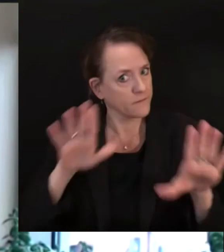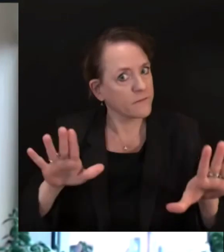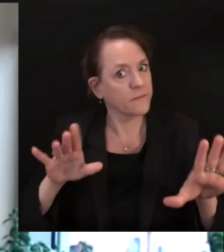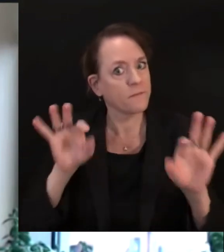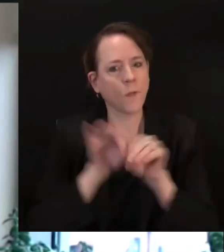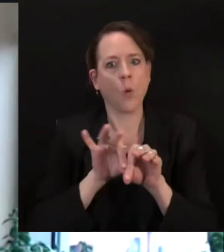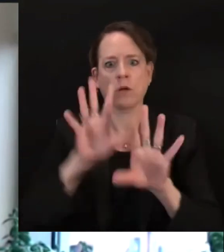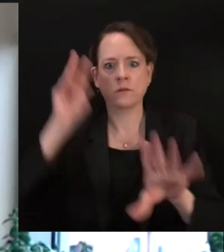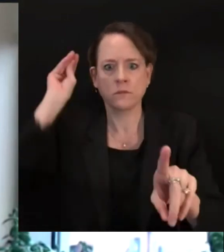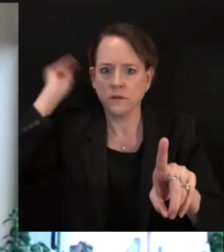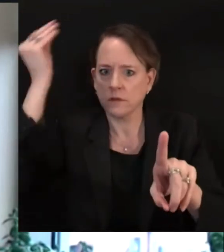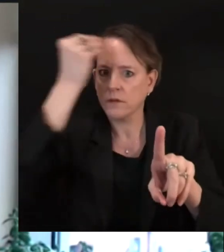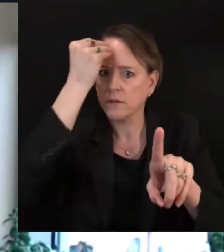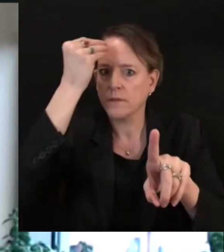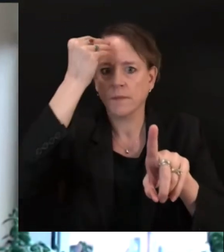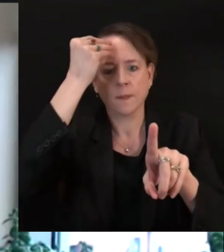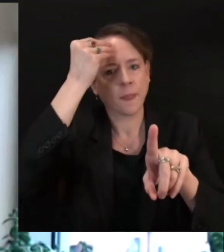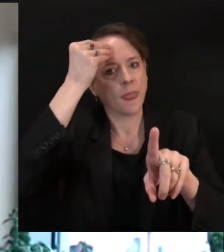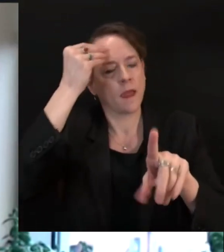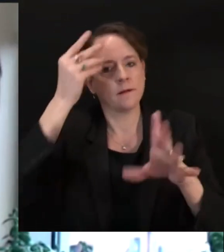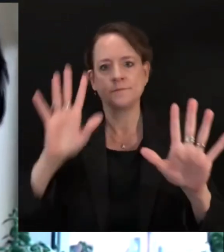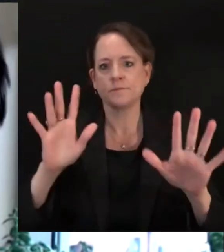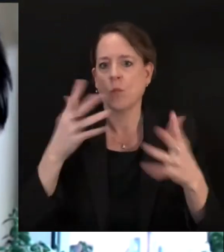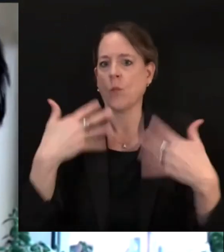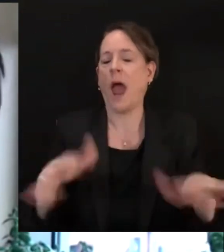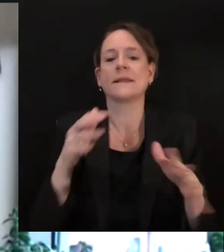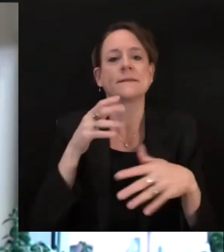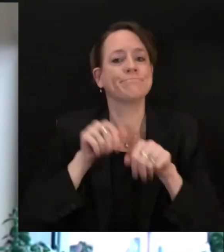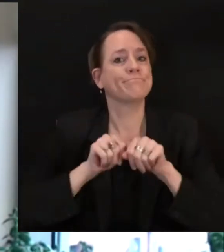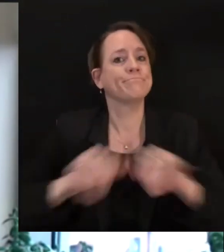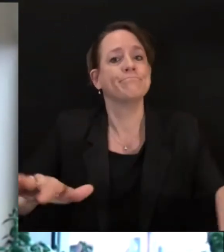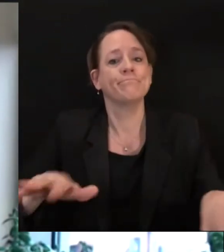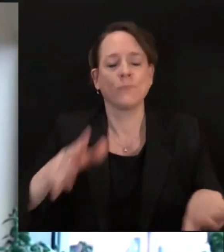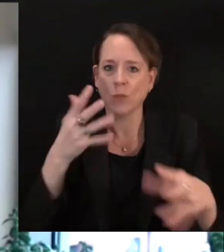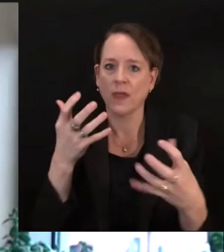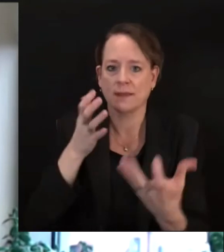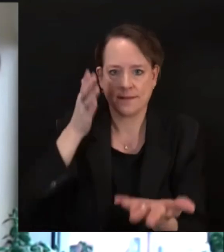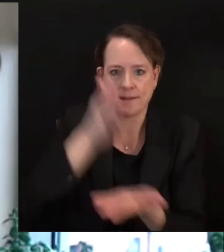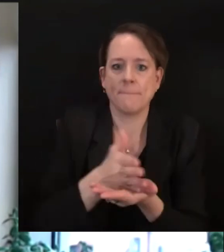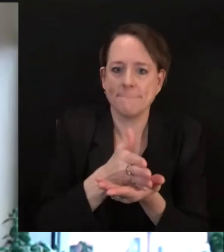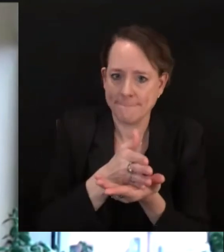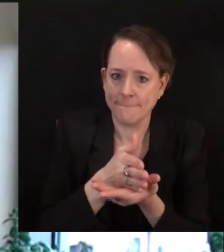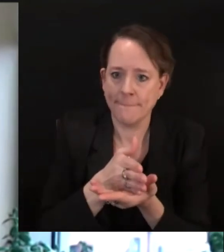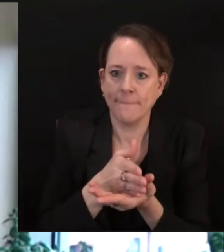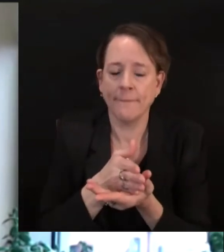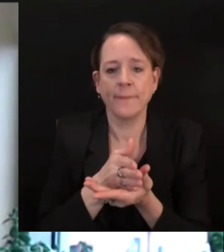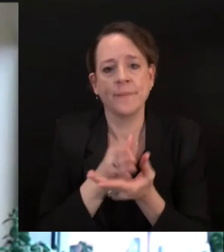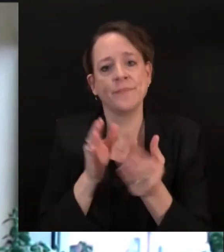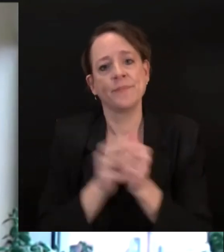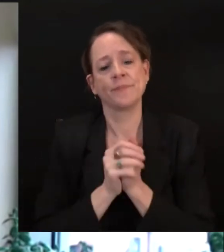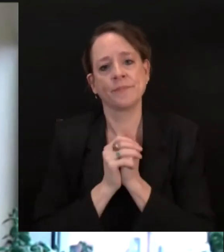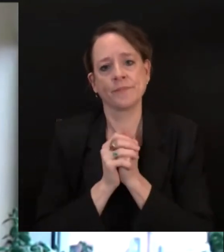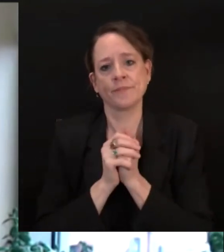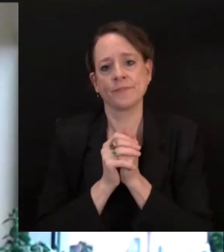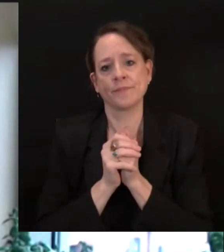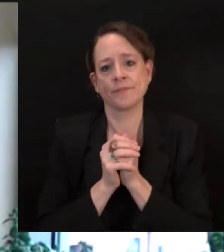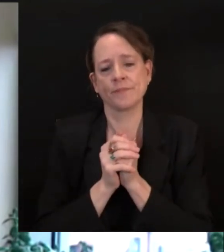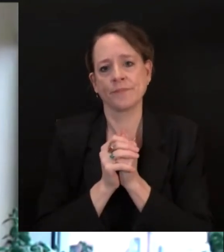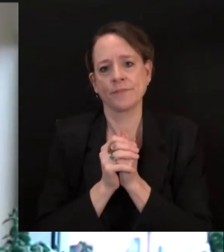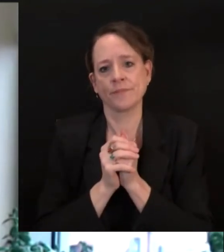disease everywhere. The other thing I think it's important to know is that mutations among viruses are very, very common. It's not unusual. In fact,